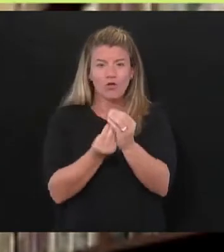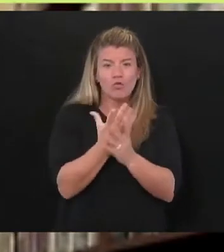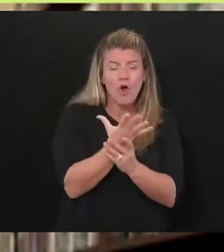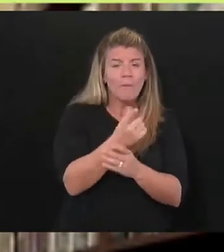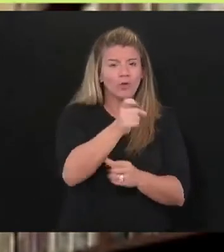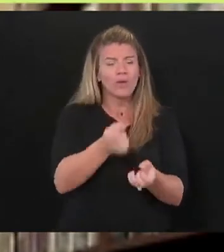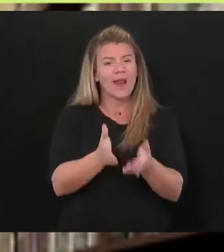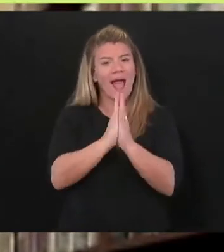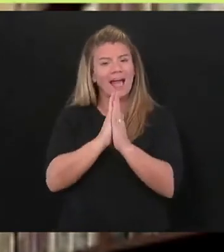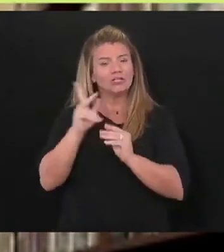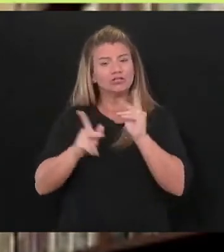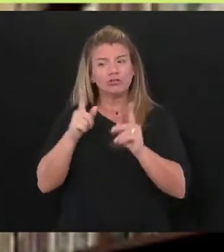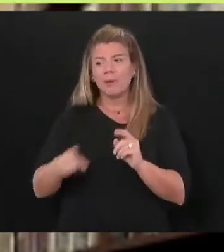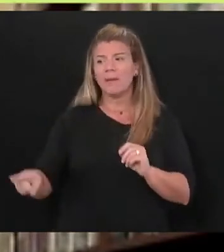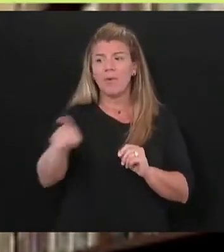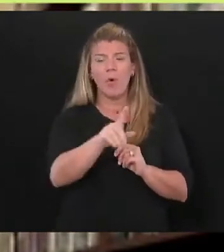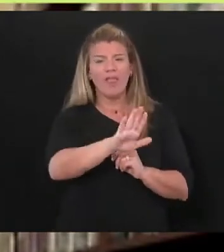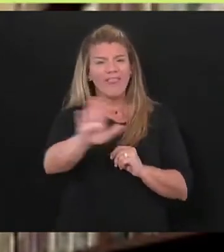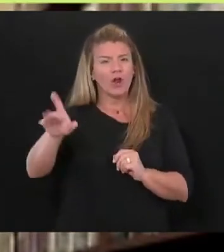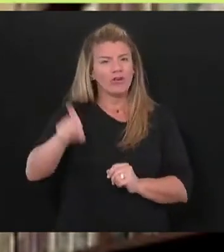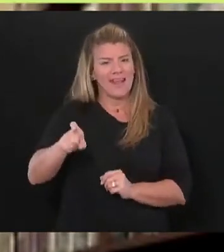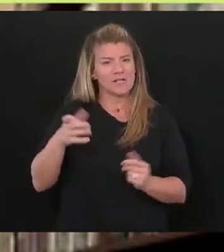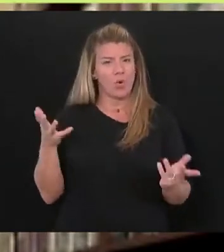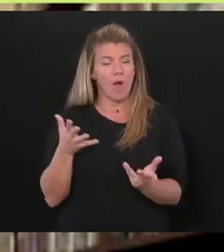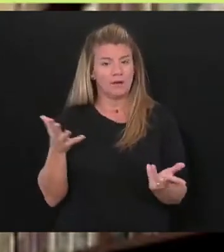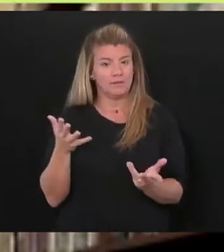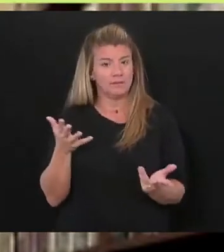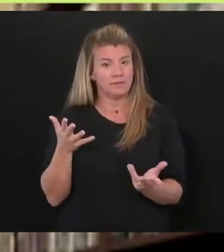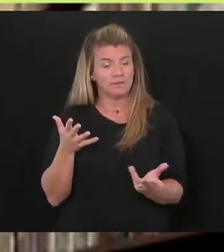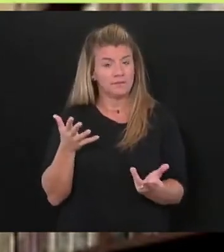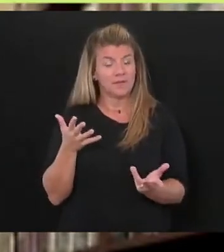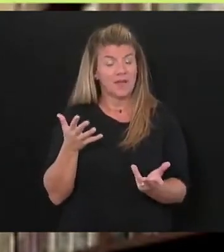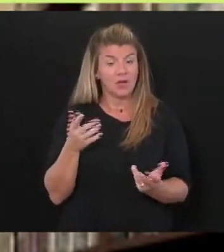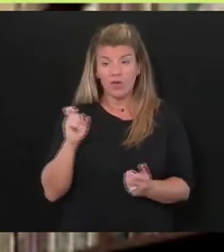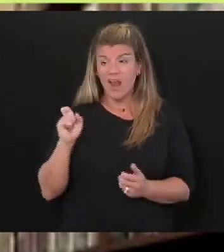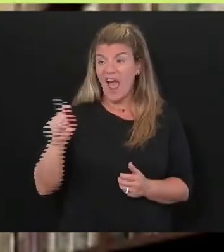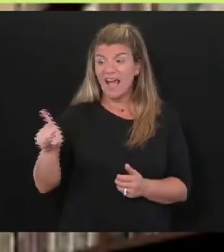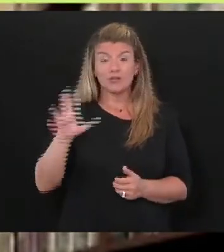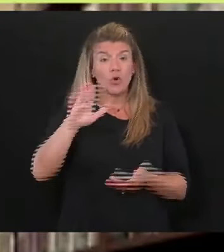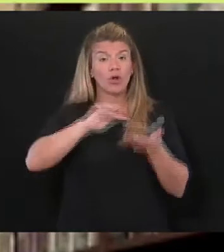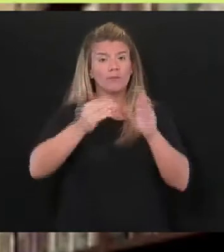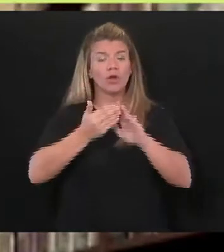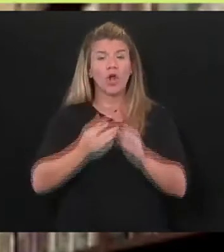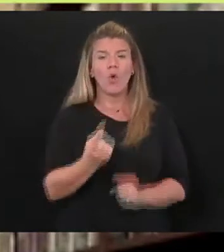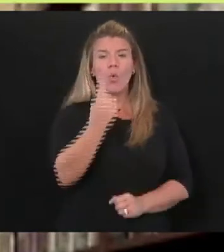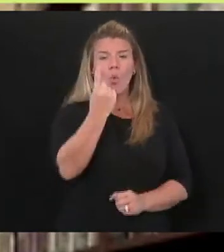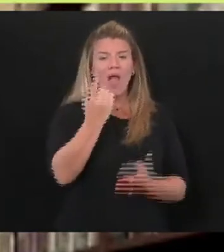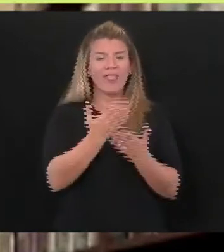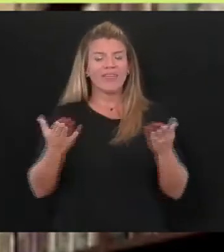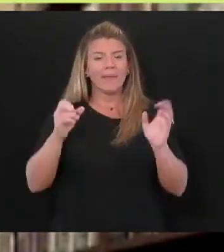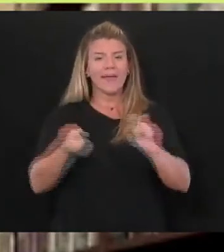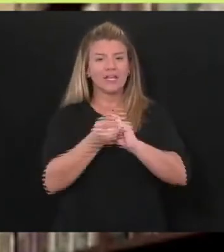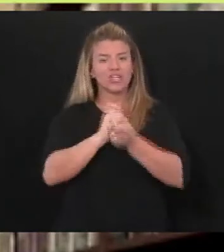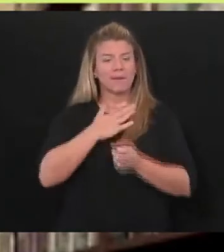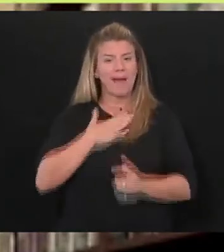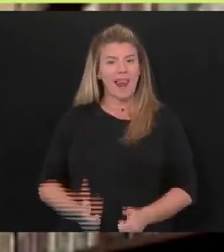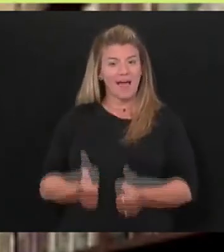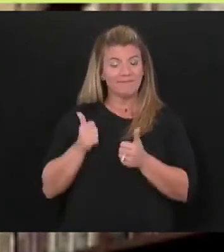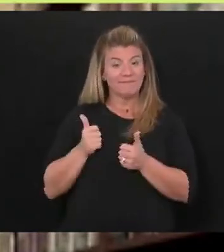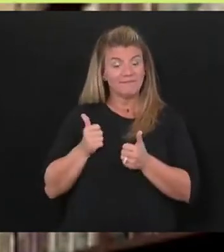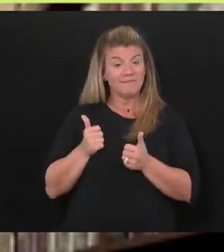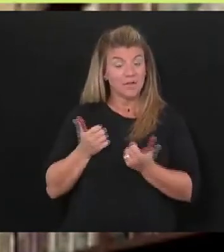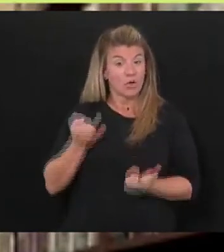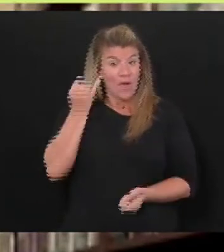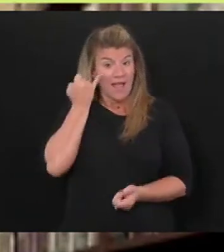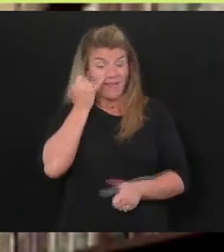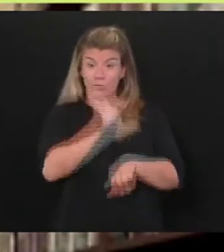what their greatest needs are at this time. You can ask, what's one thing that would make a difference in your life if our church was able to provide